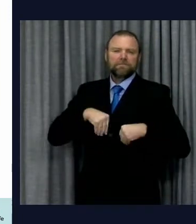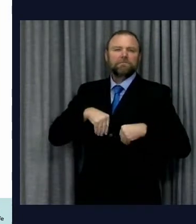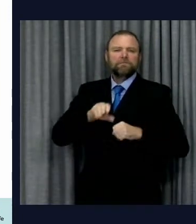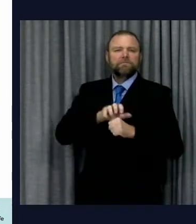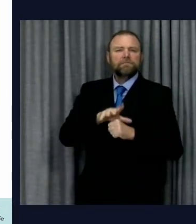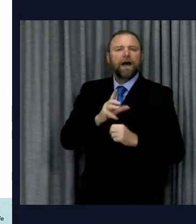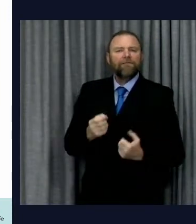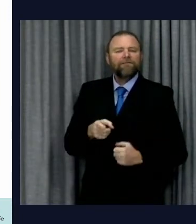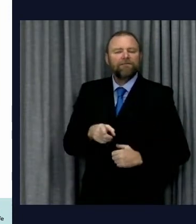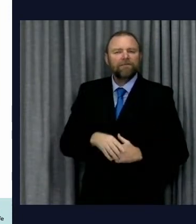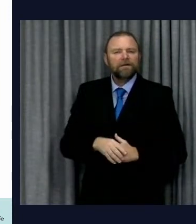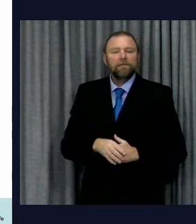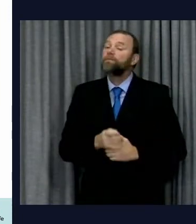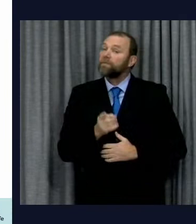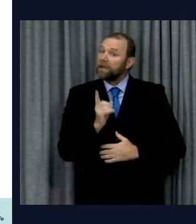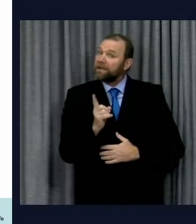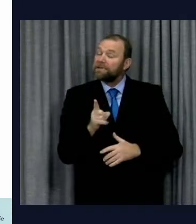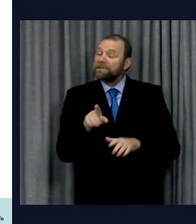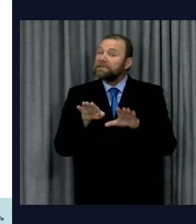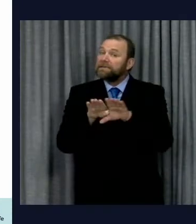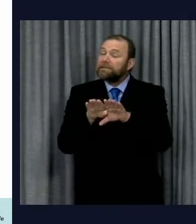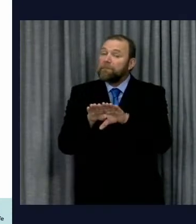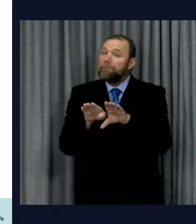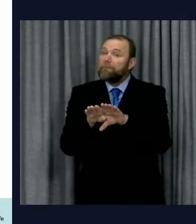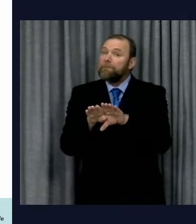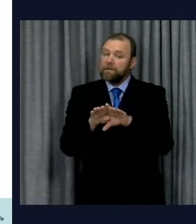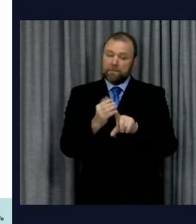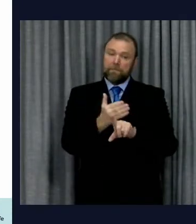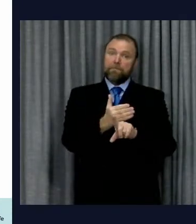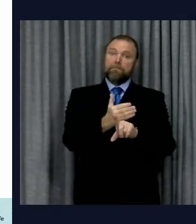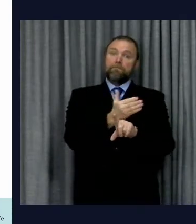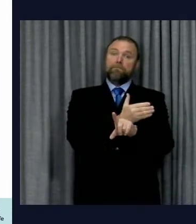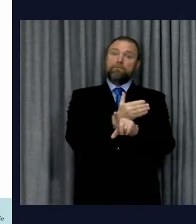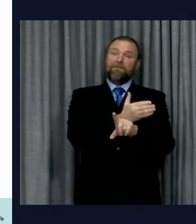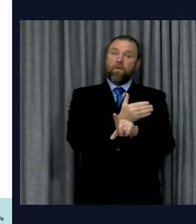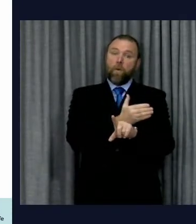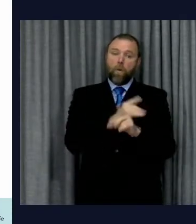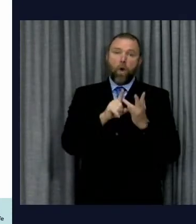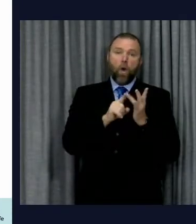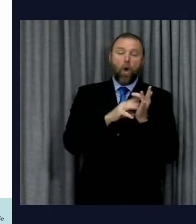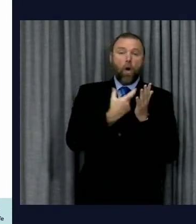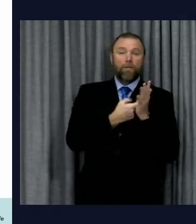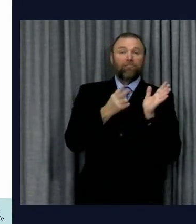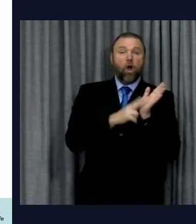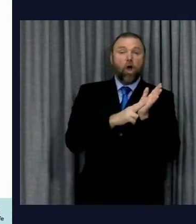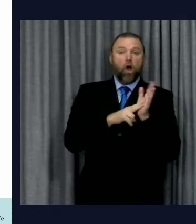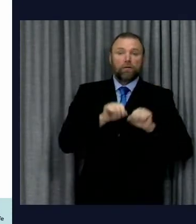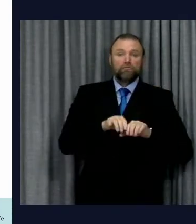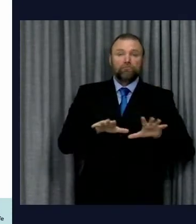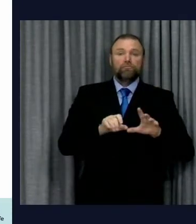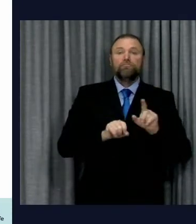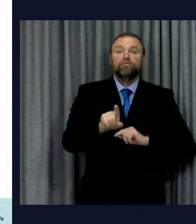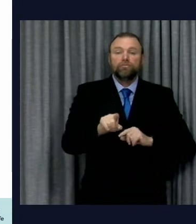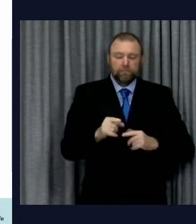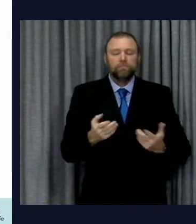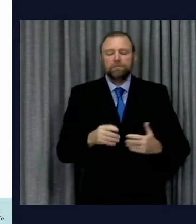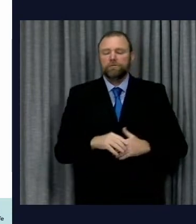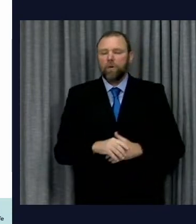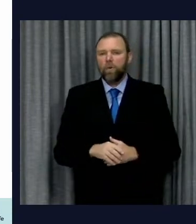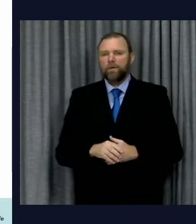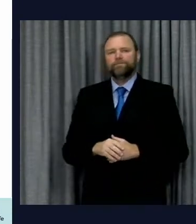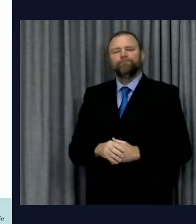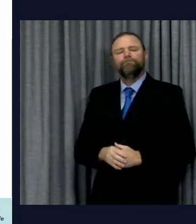are the levels that we were experiencing just before the Omicron variant arrived here